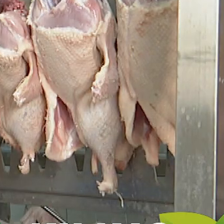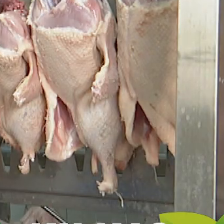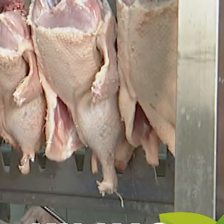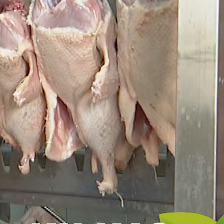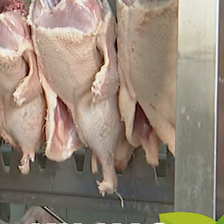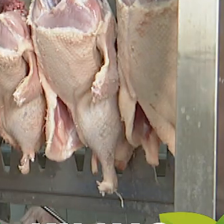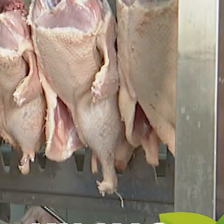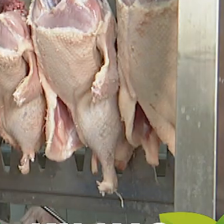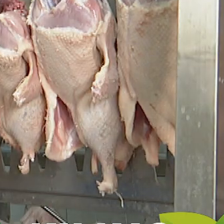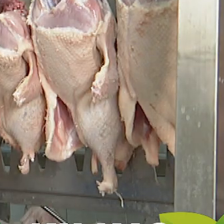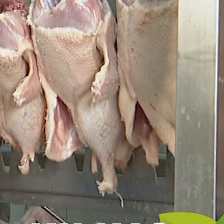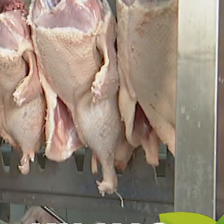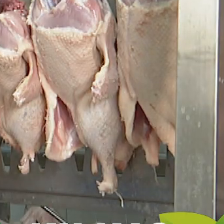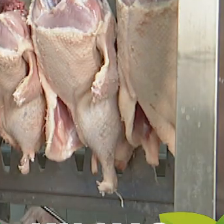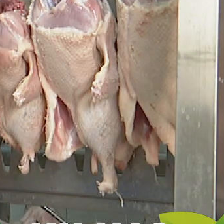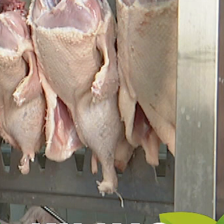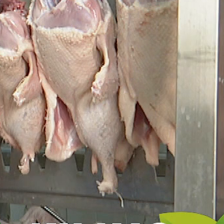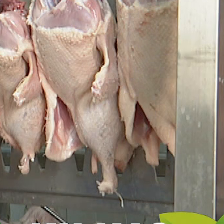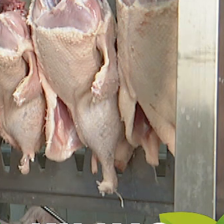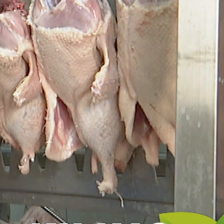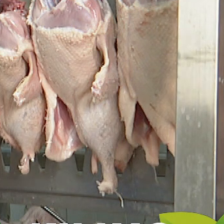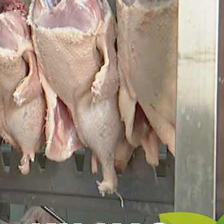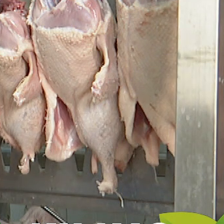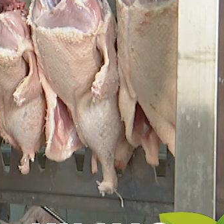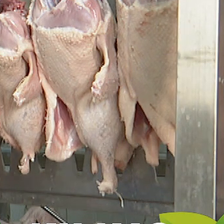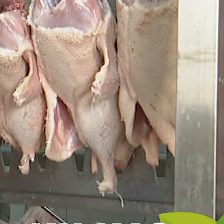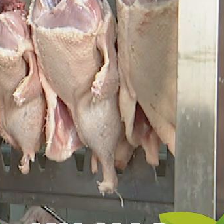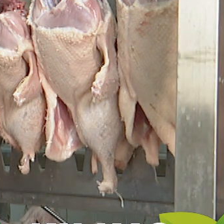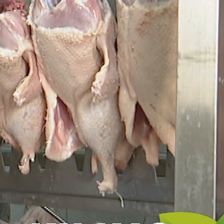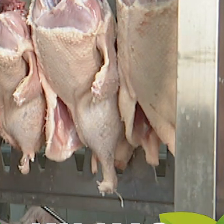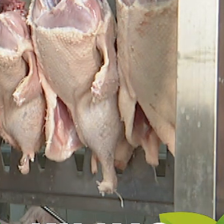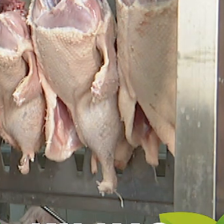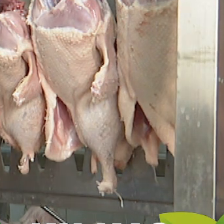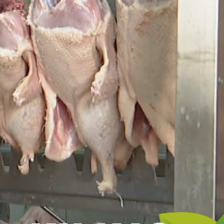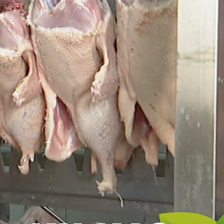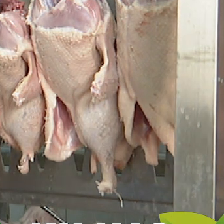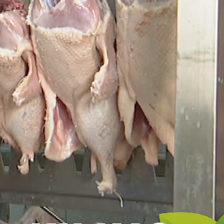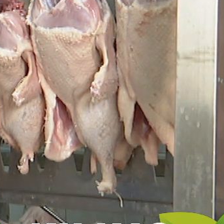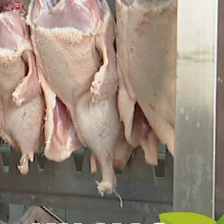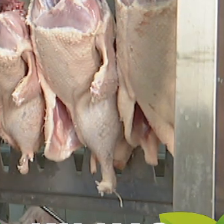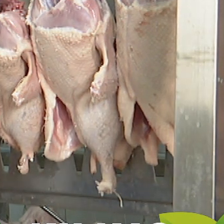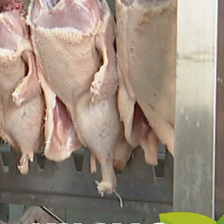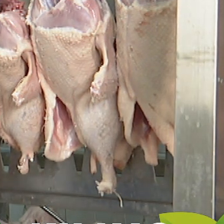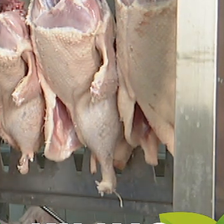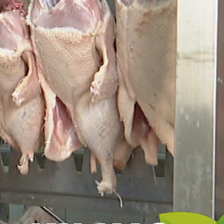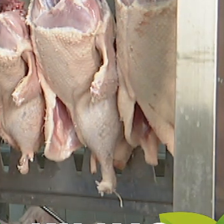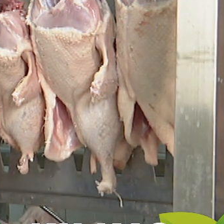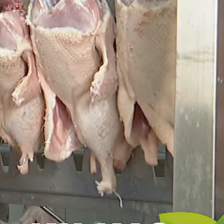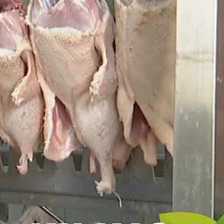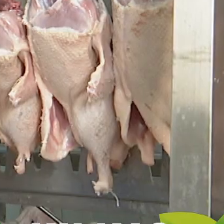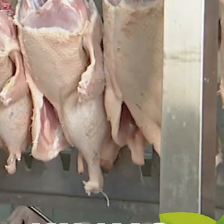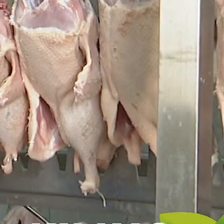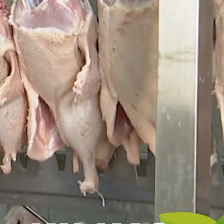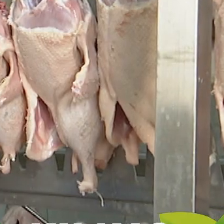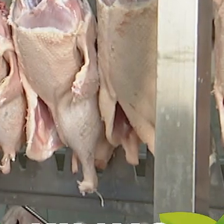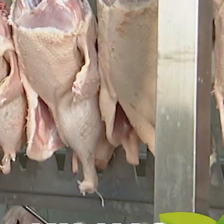organization. But after COVID, there was no job. So I started applying for jobs, and I got called to